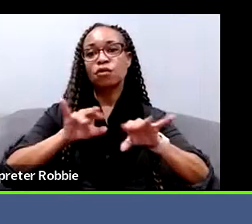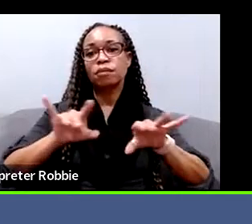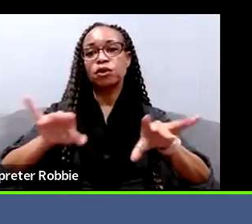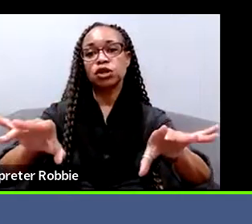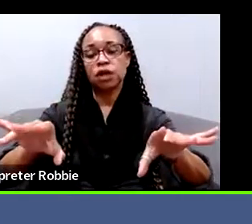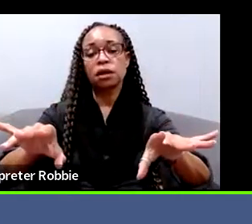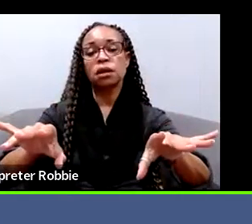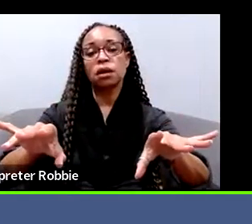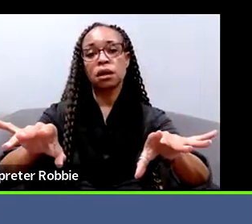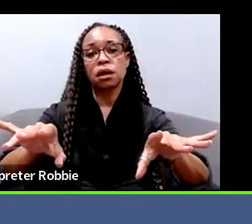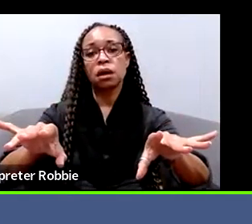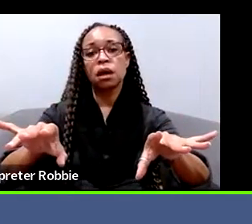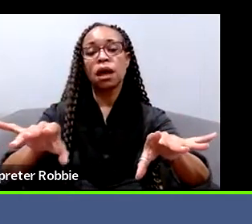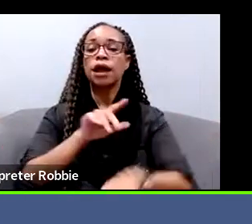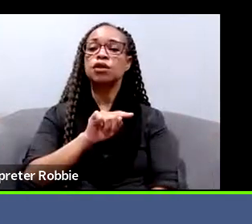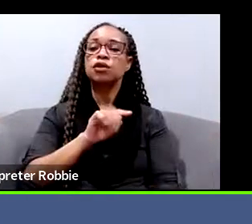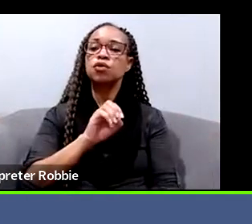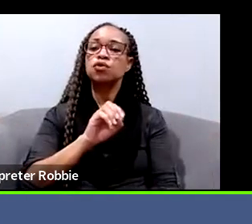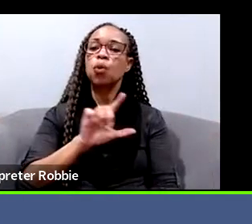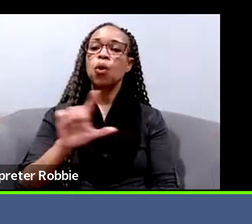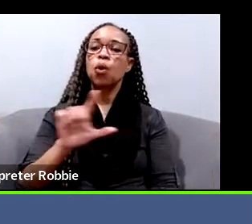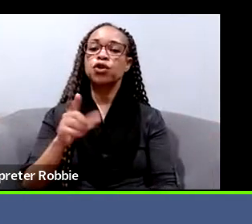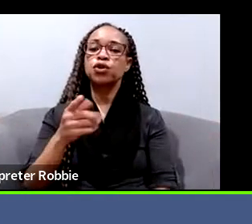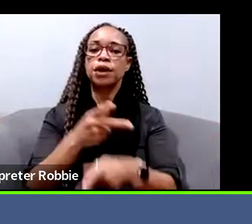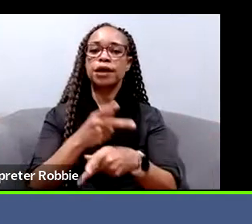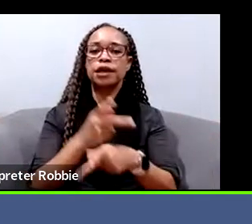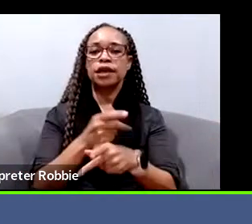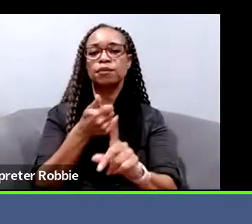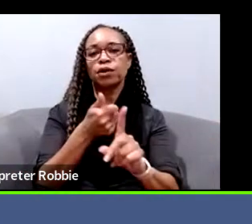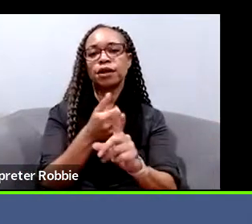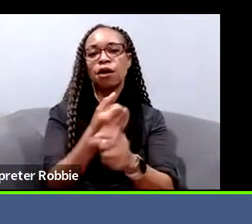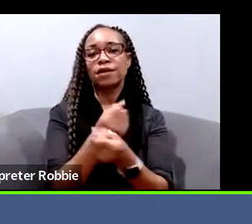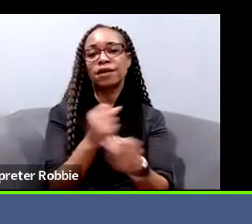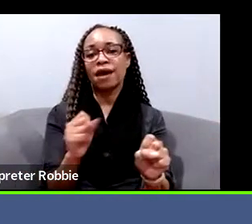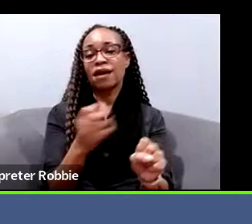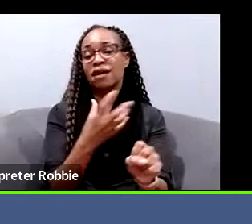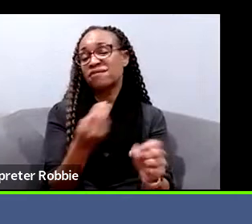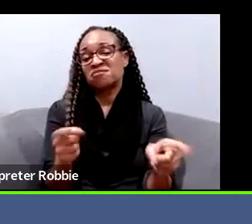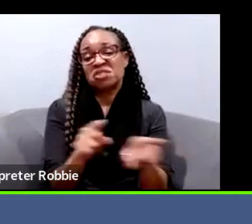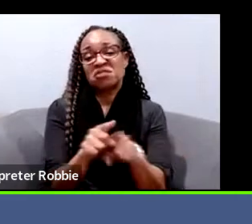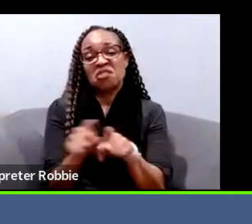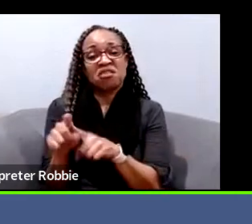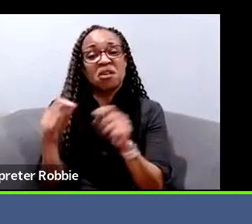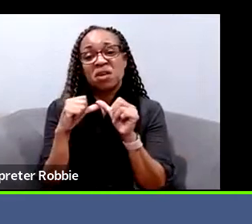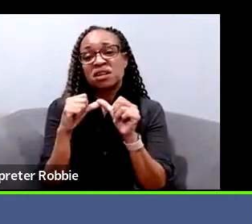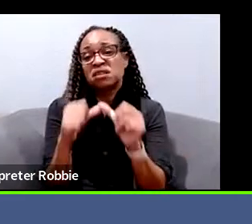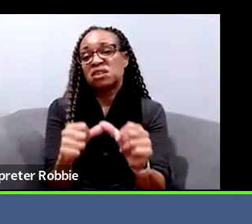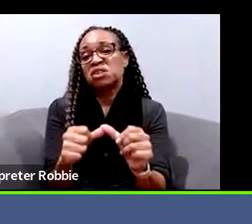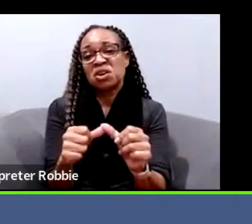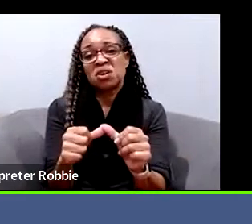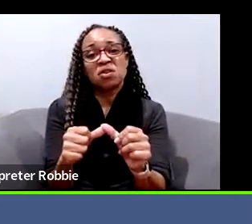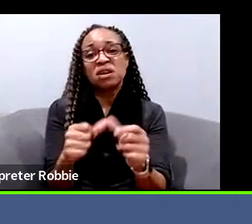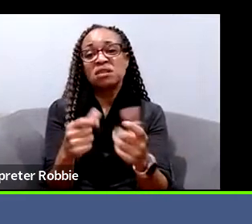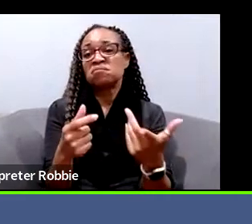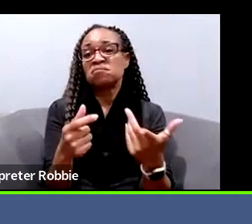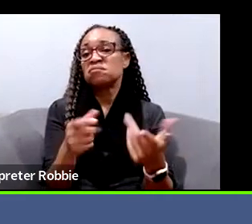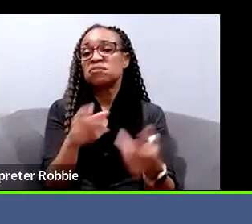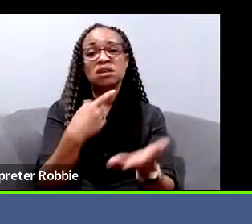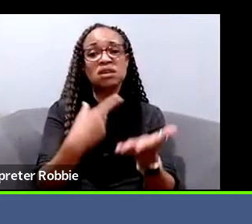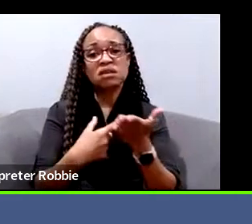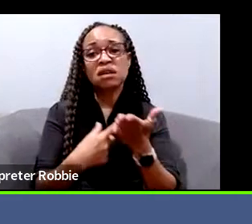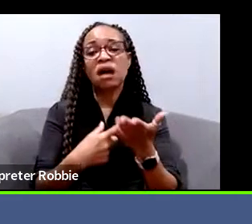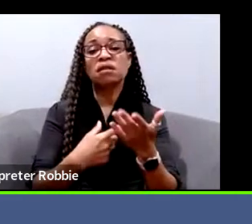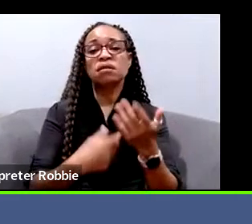masks as a tool people can use to keep themselves safe, and also to continue to draw attention to the risks and concerns